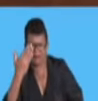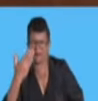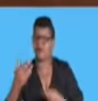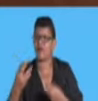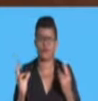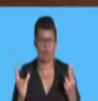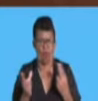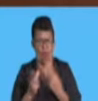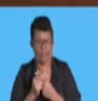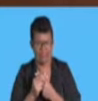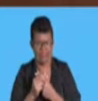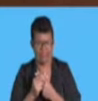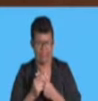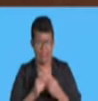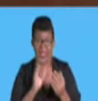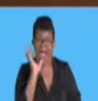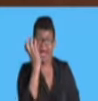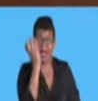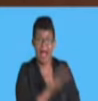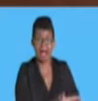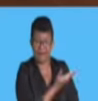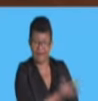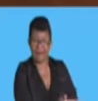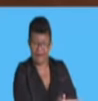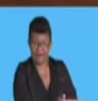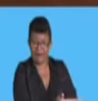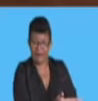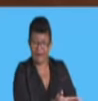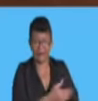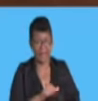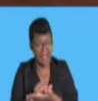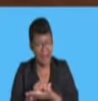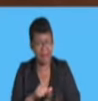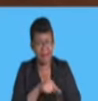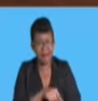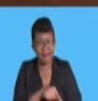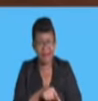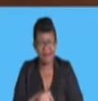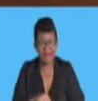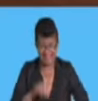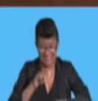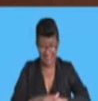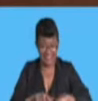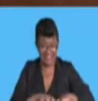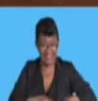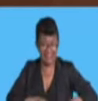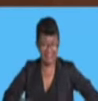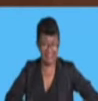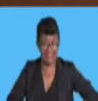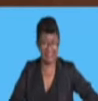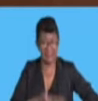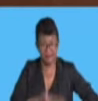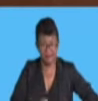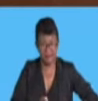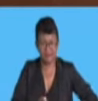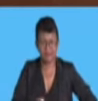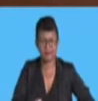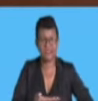the National Federation Party to retain the number of seats to gain that they won